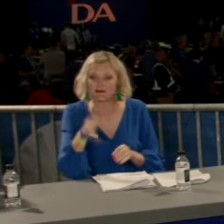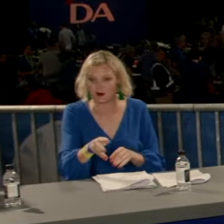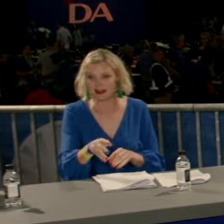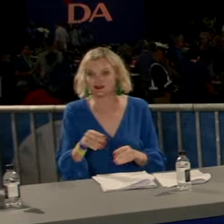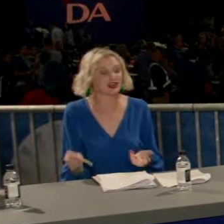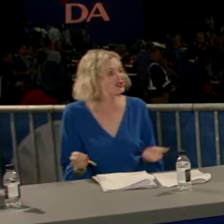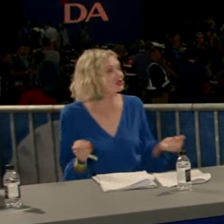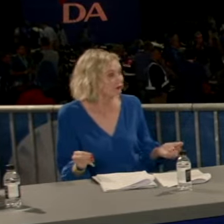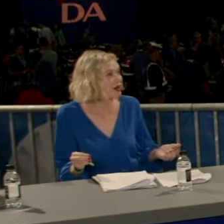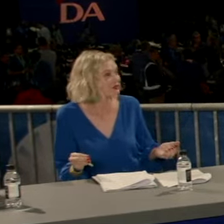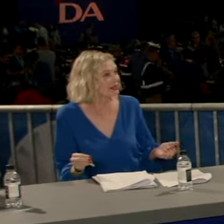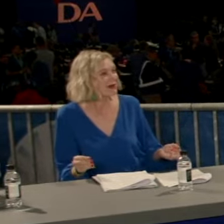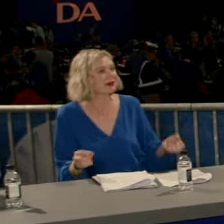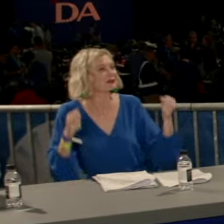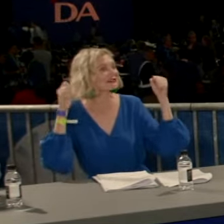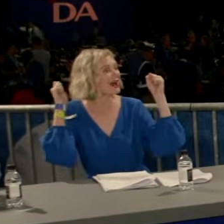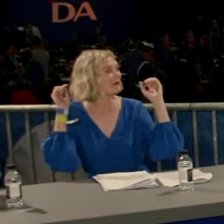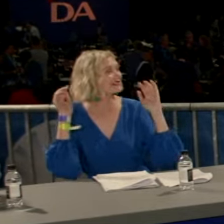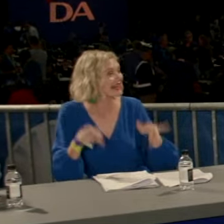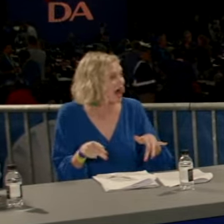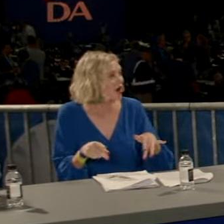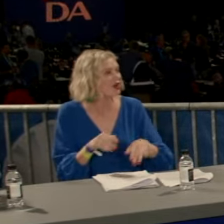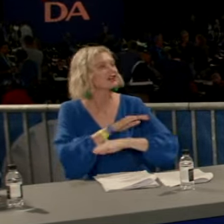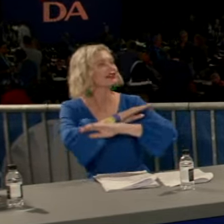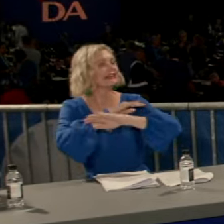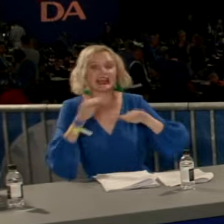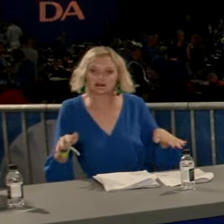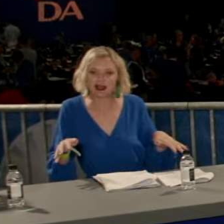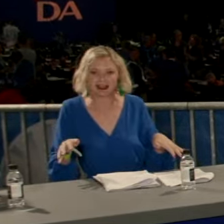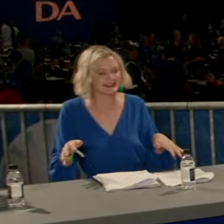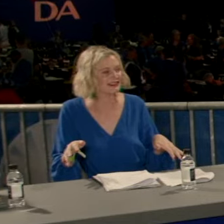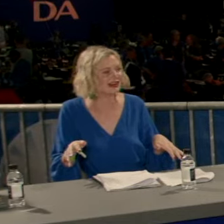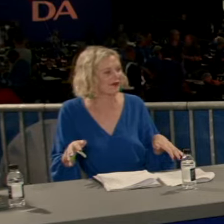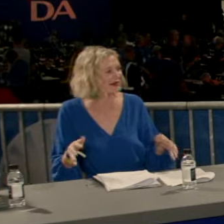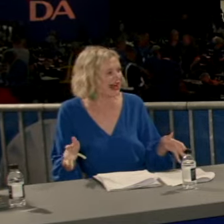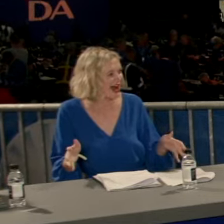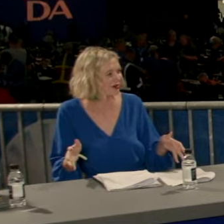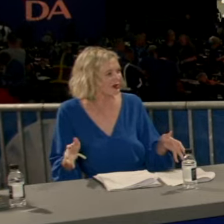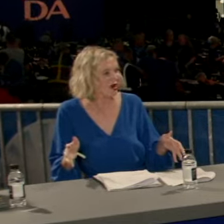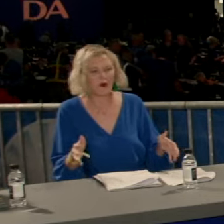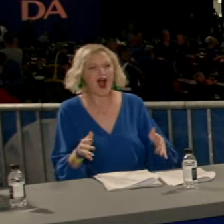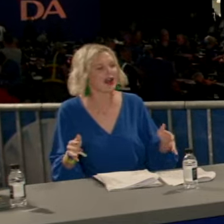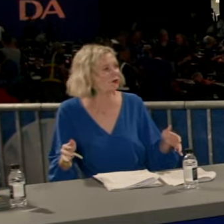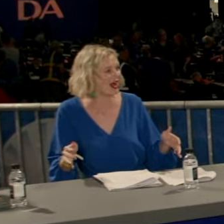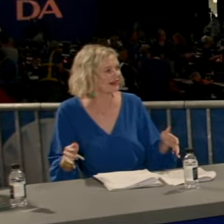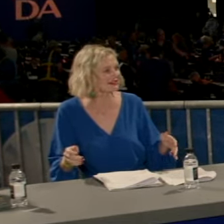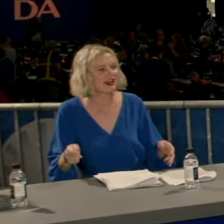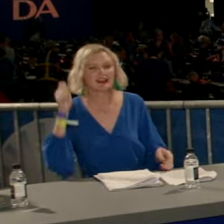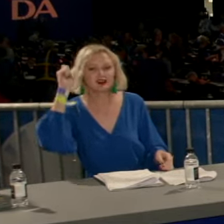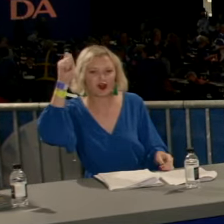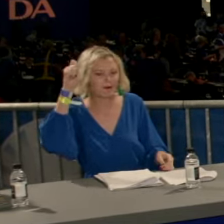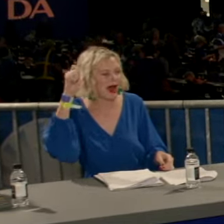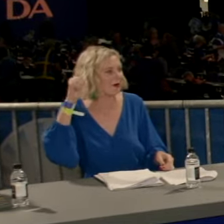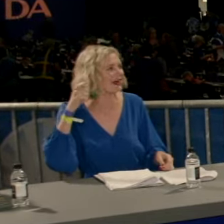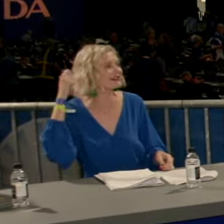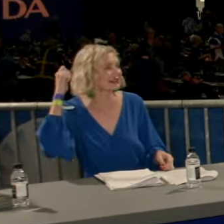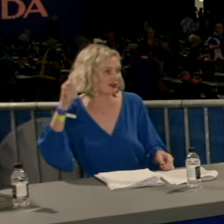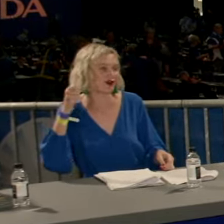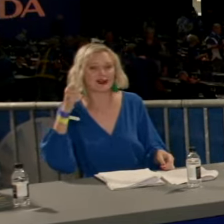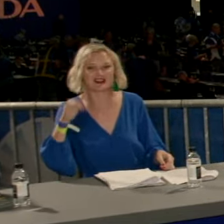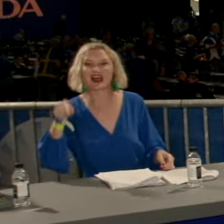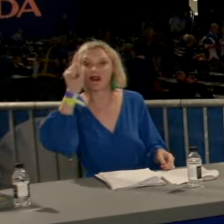niggie, everyone is registered to vote. Because the time is now to get the ANC government out. Why wait? Your power